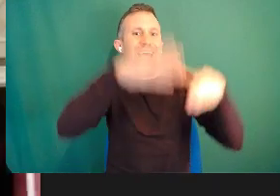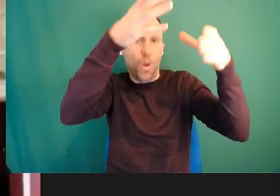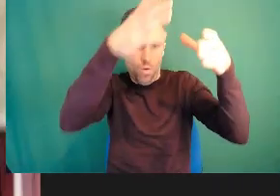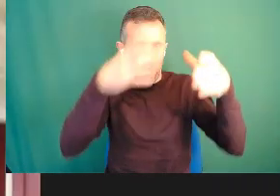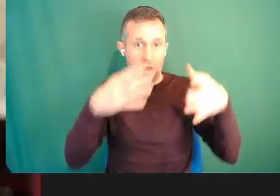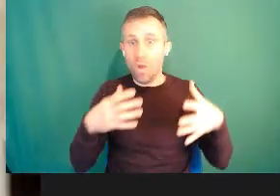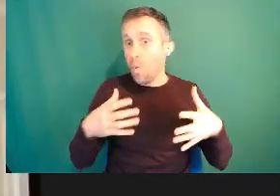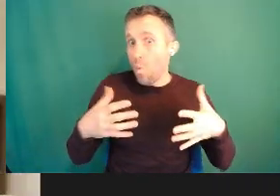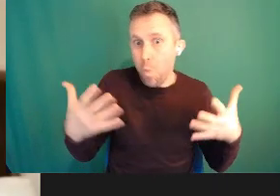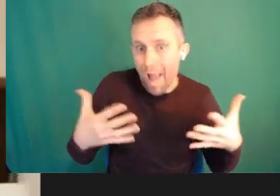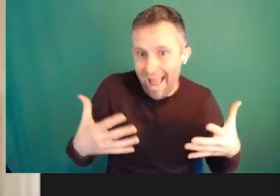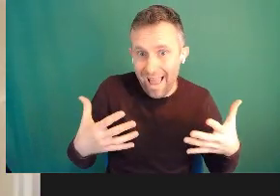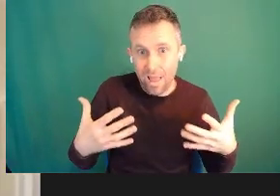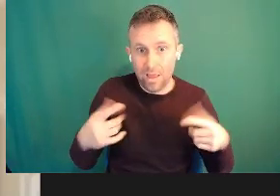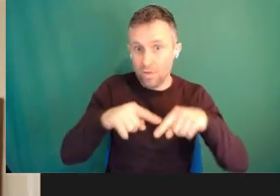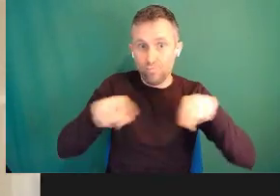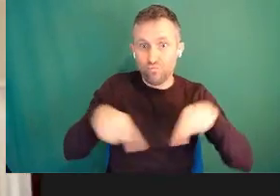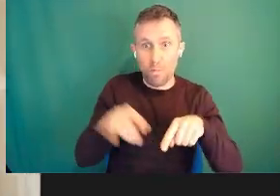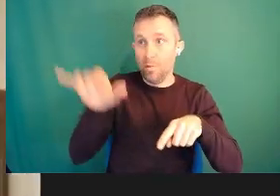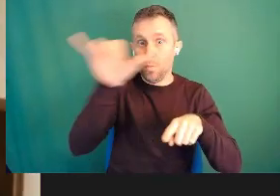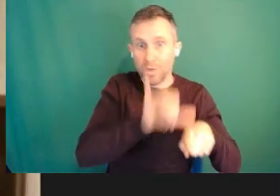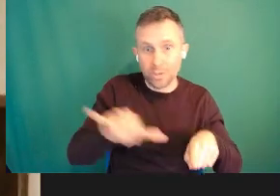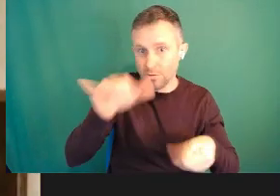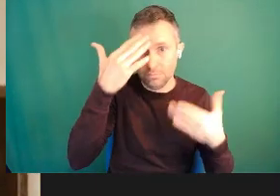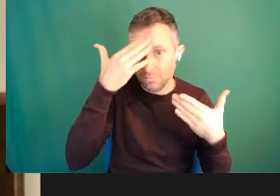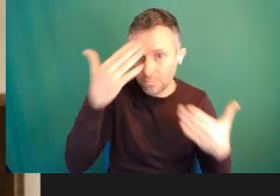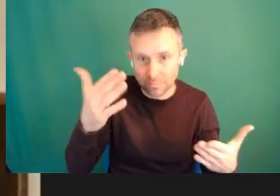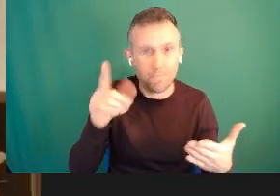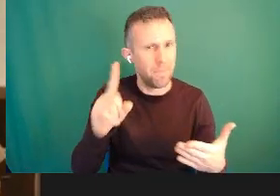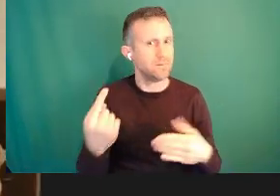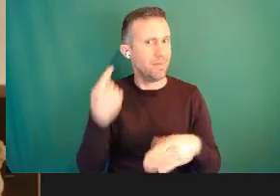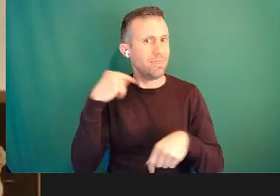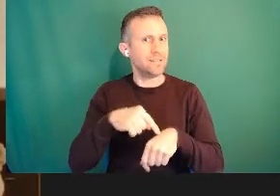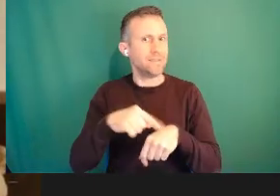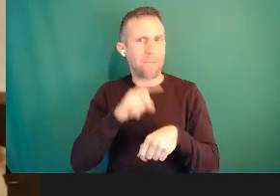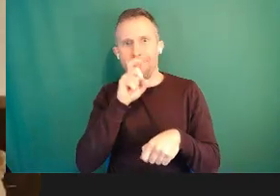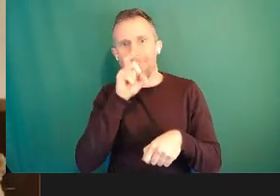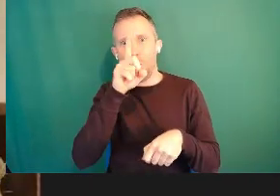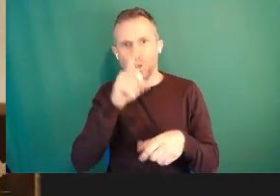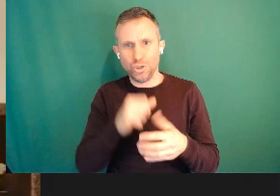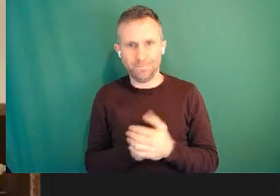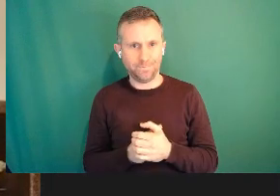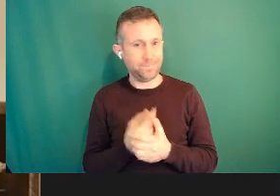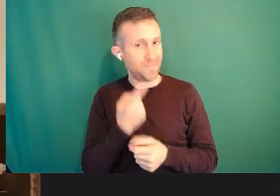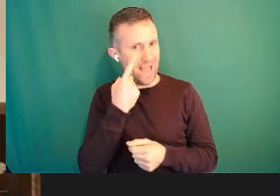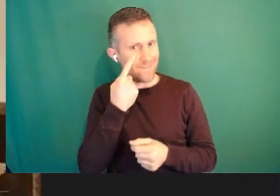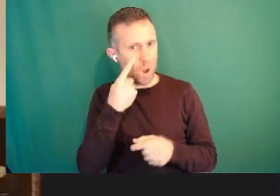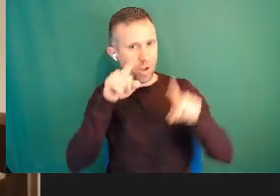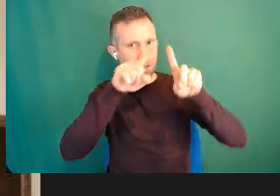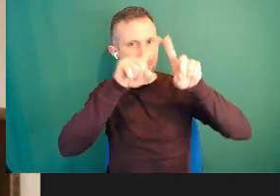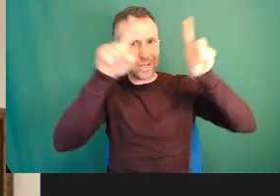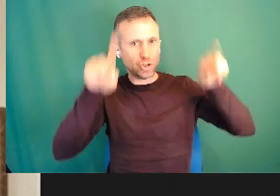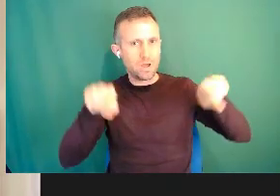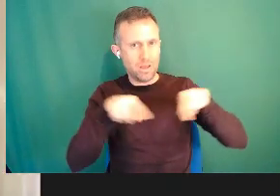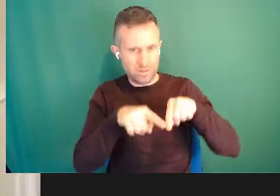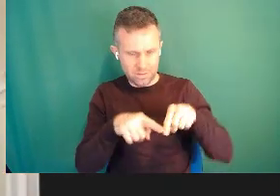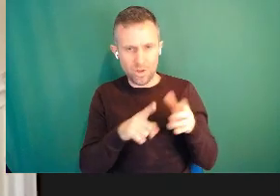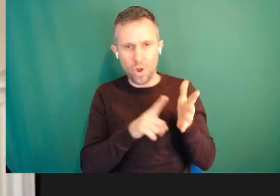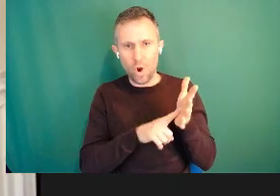I will introduce you to these two portraits here. So here we have Lord Crewe as a young boy, and we